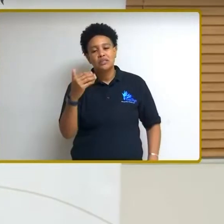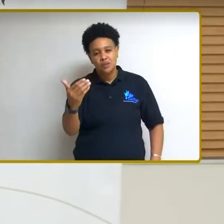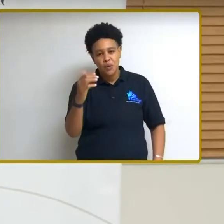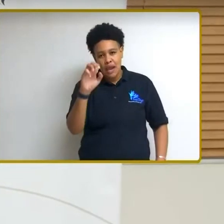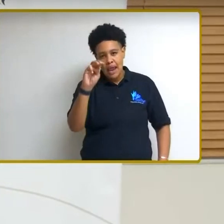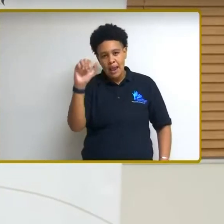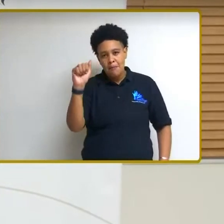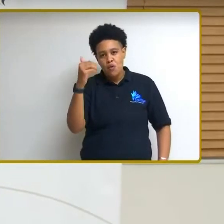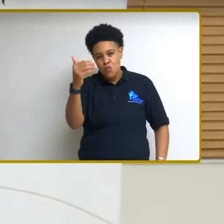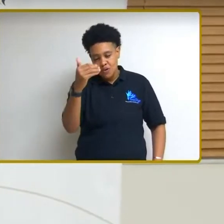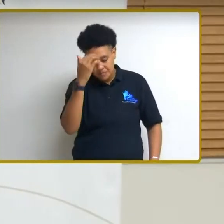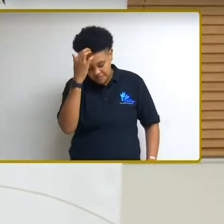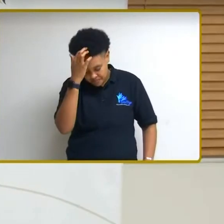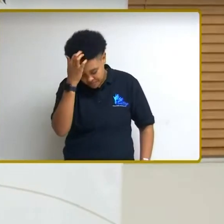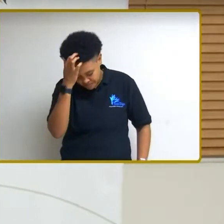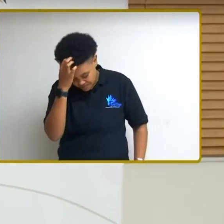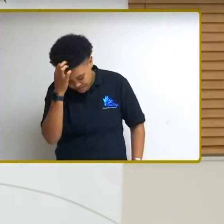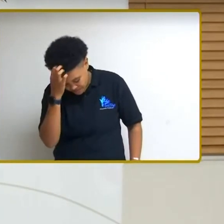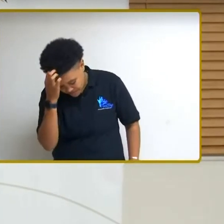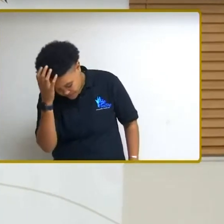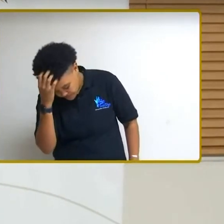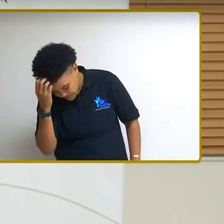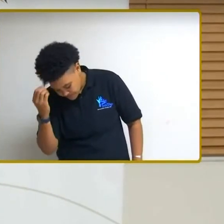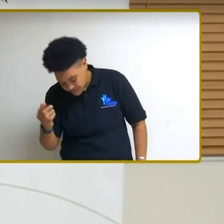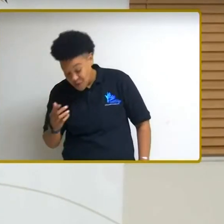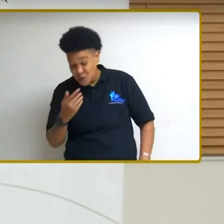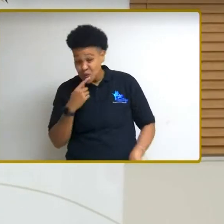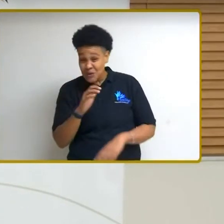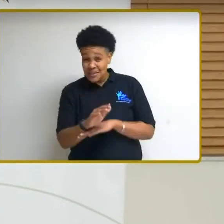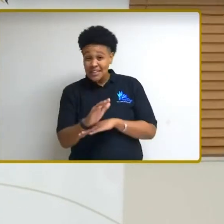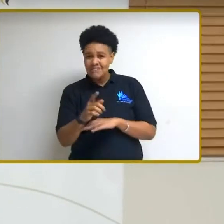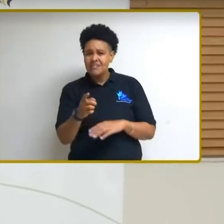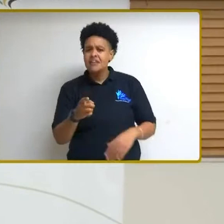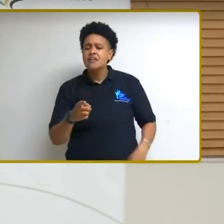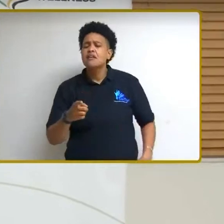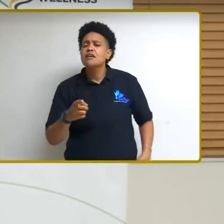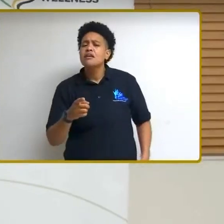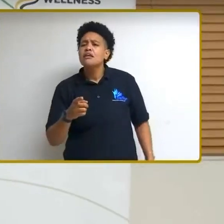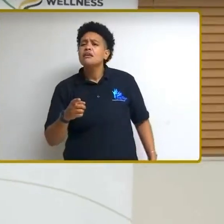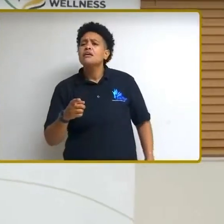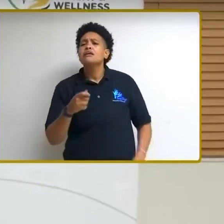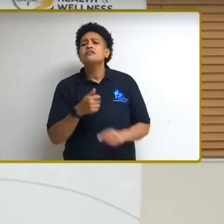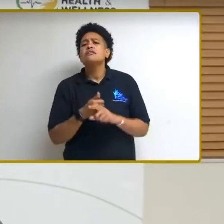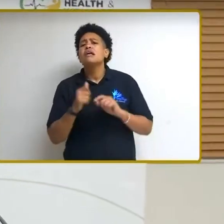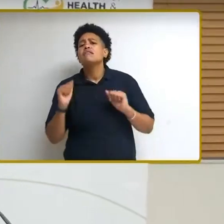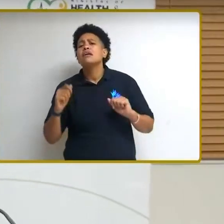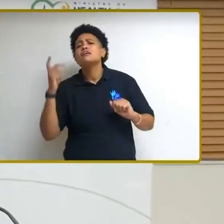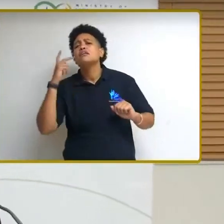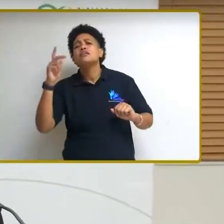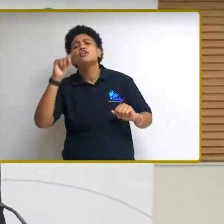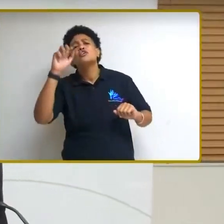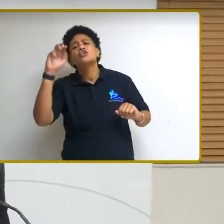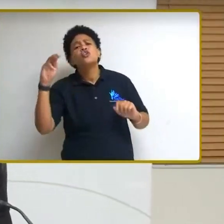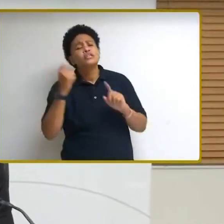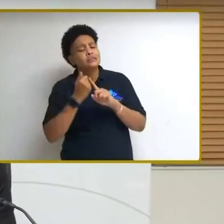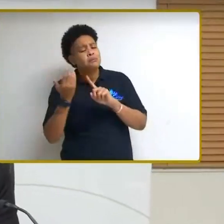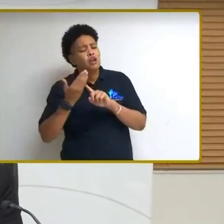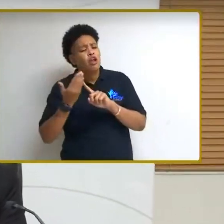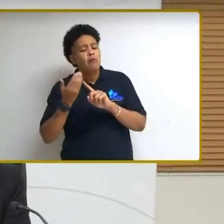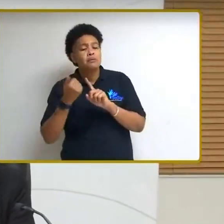ahead. Yes, good evening, everyone. I can see that the tourism lobby has